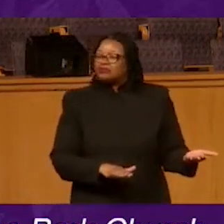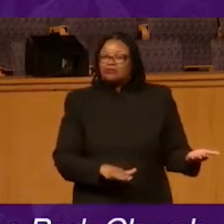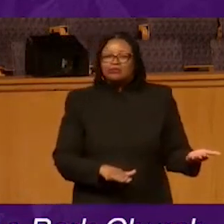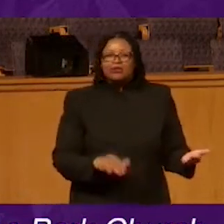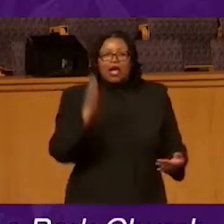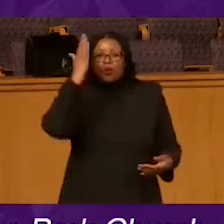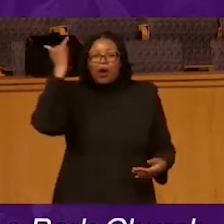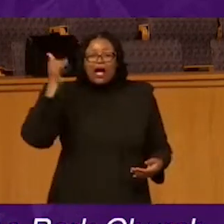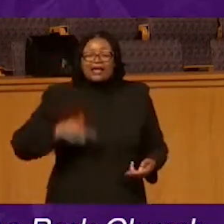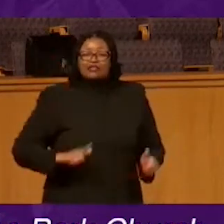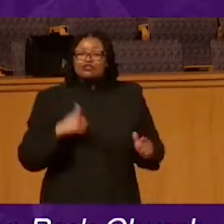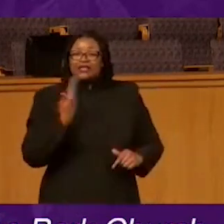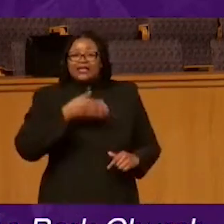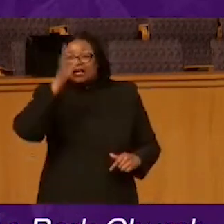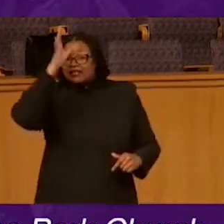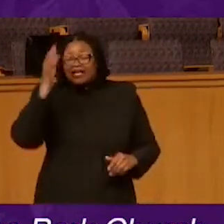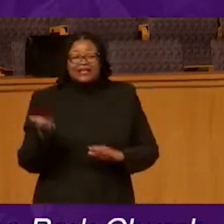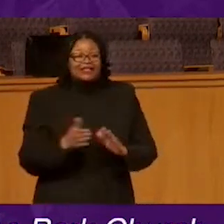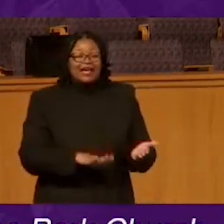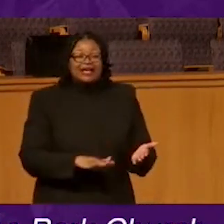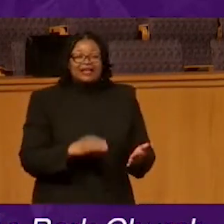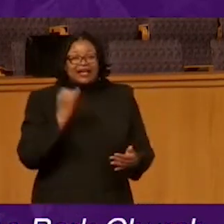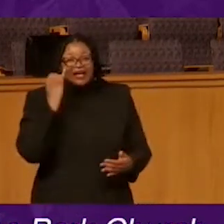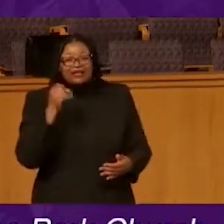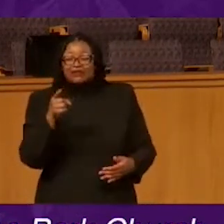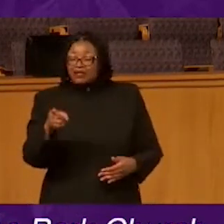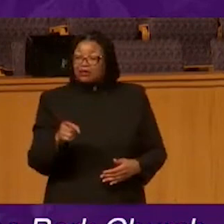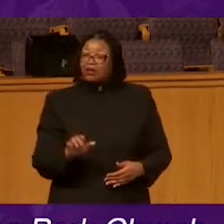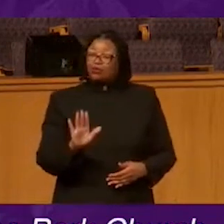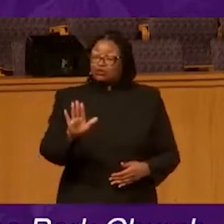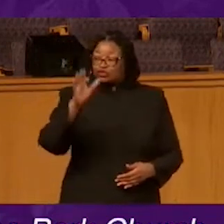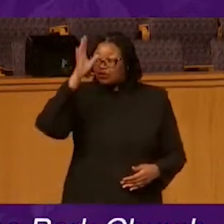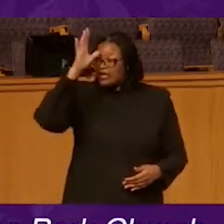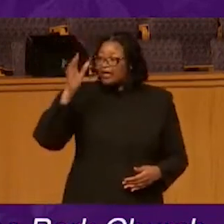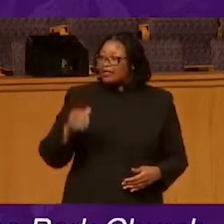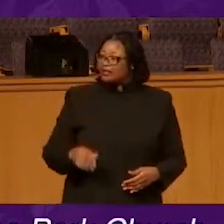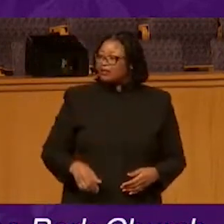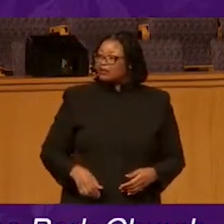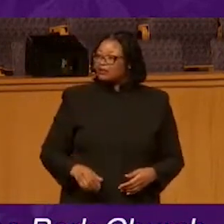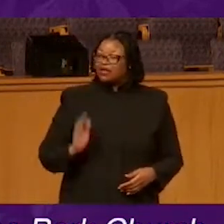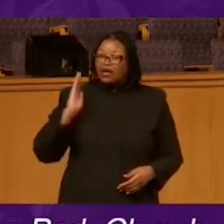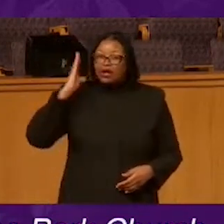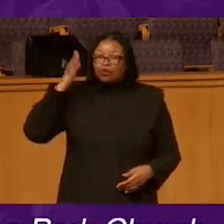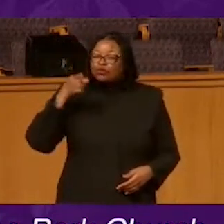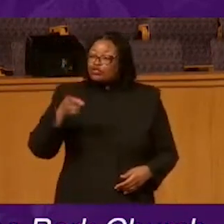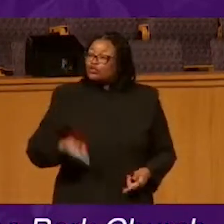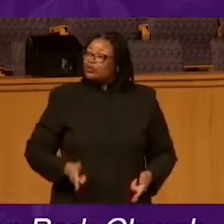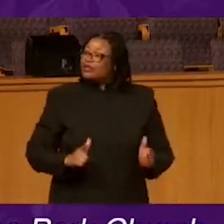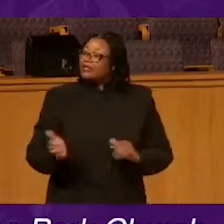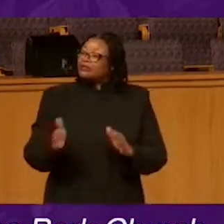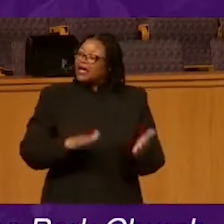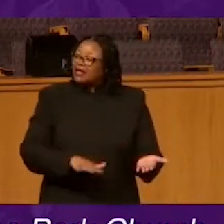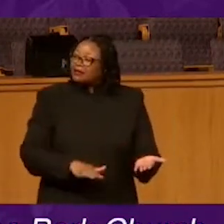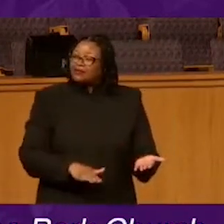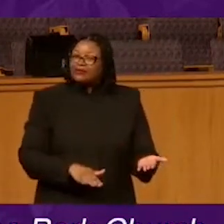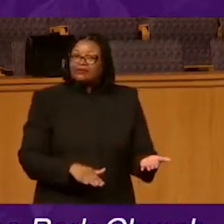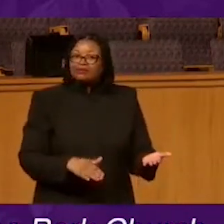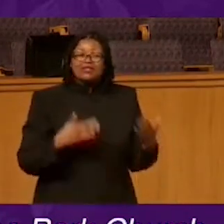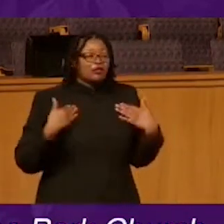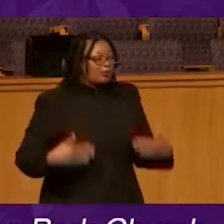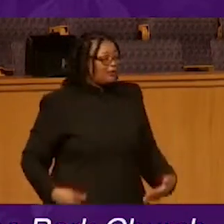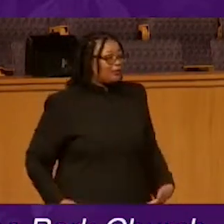Why'd you let him die? If he was your daddy, would you have let him die? You gotta realize these are human